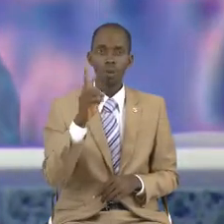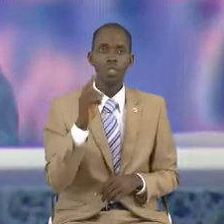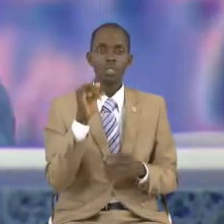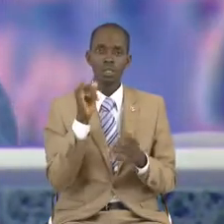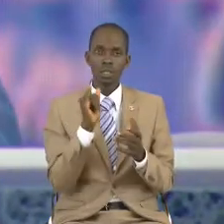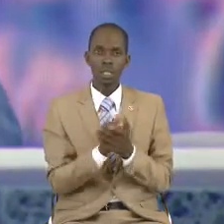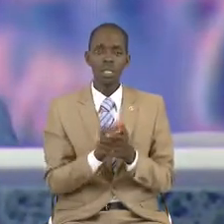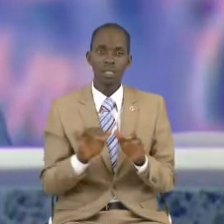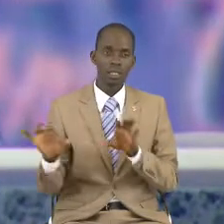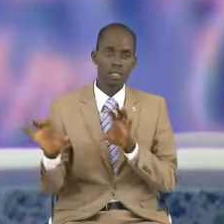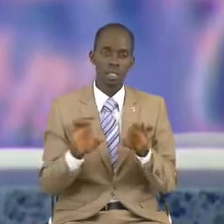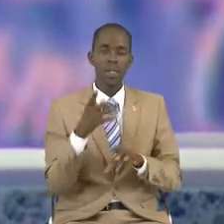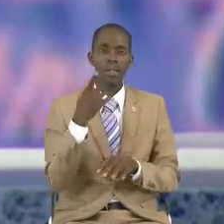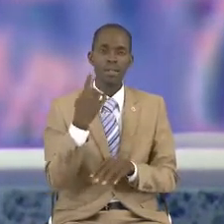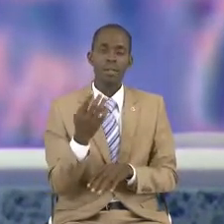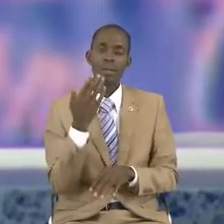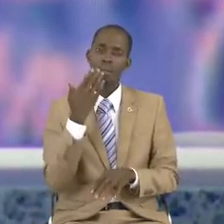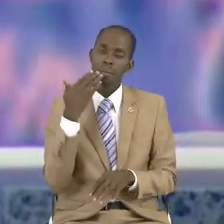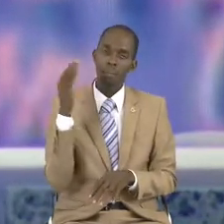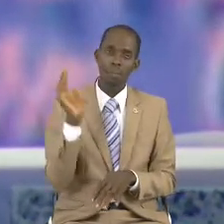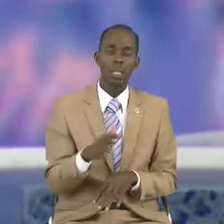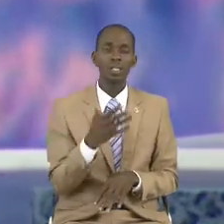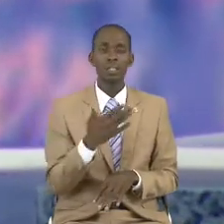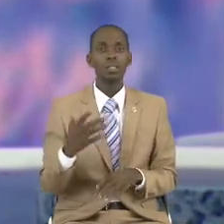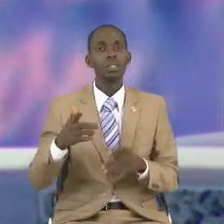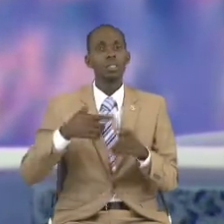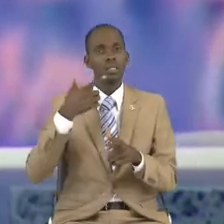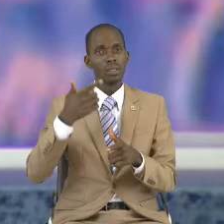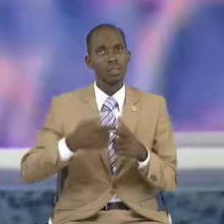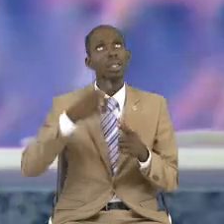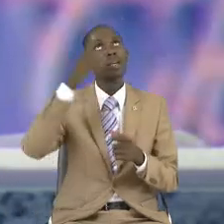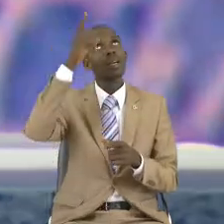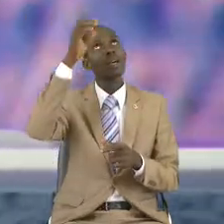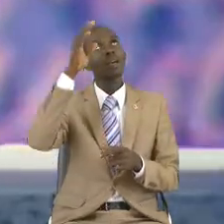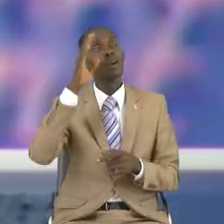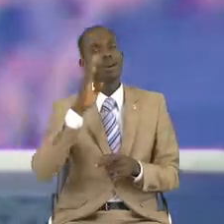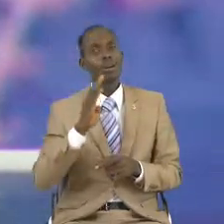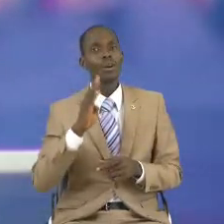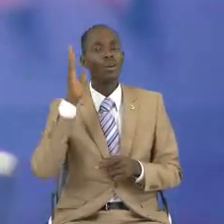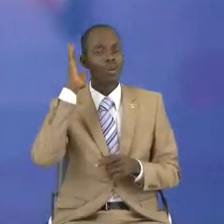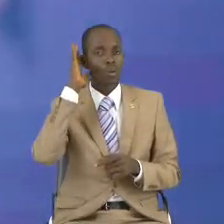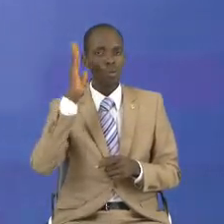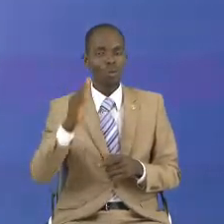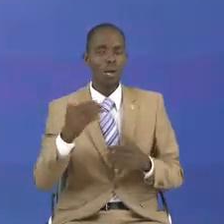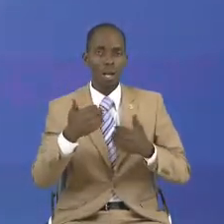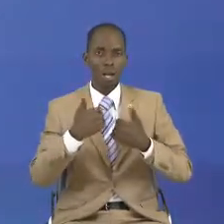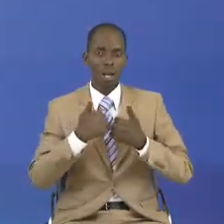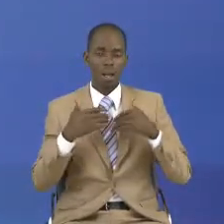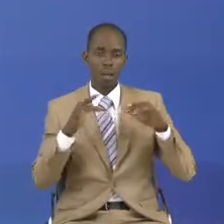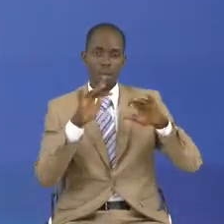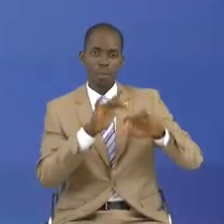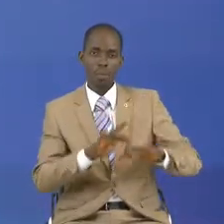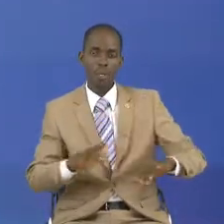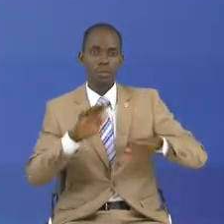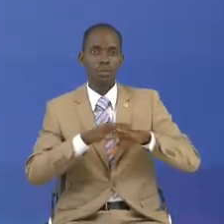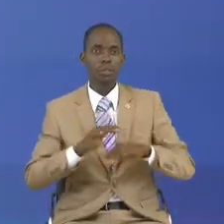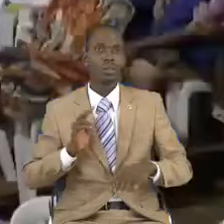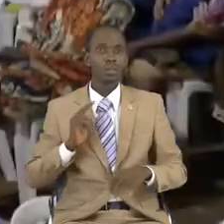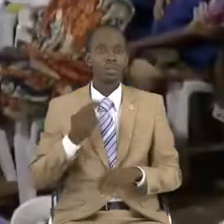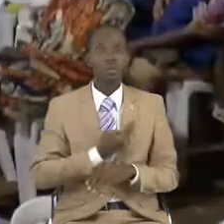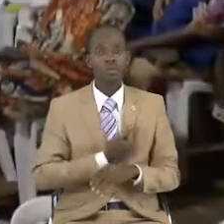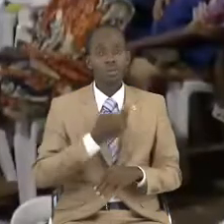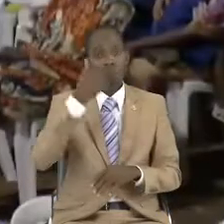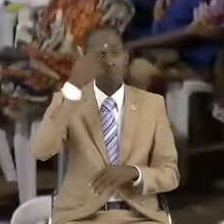the evil then god will have mercy on us because we